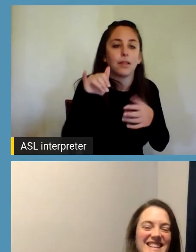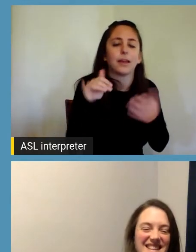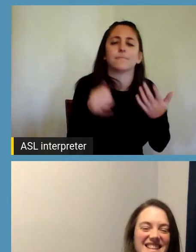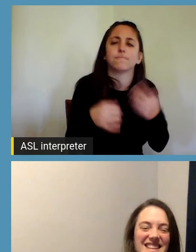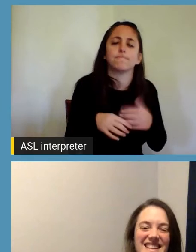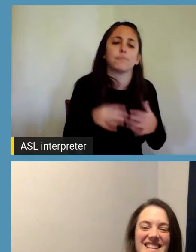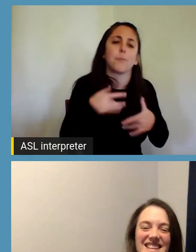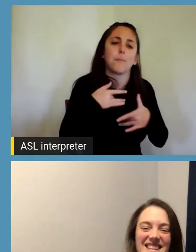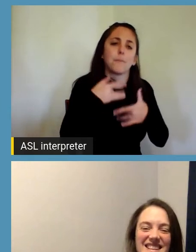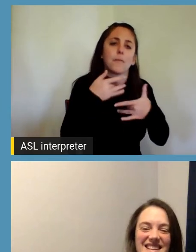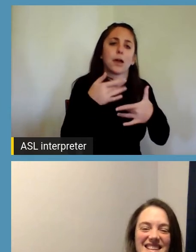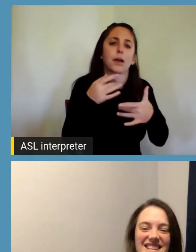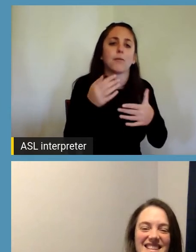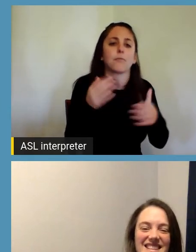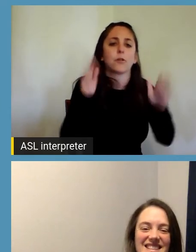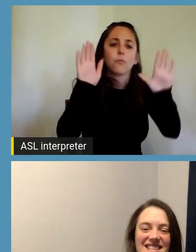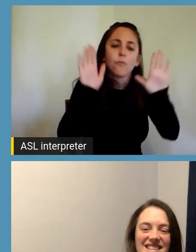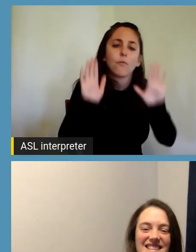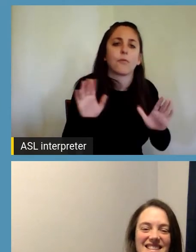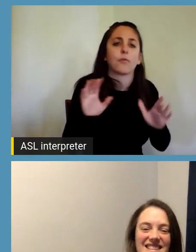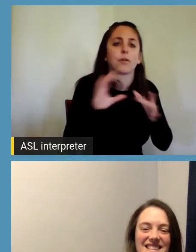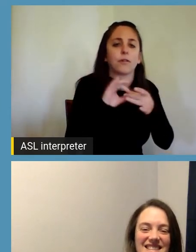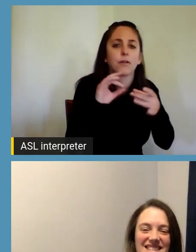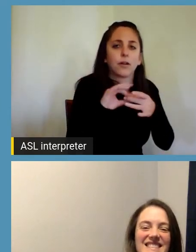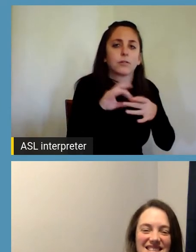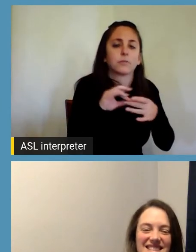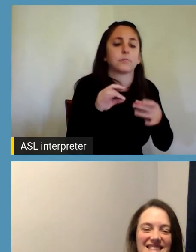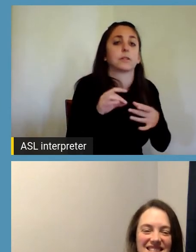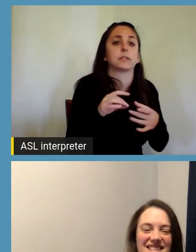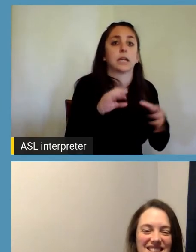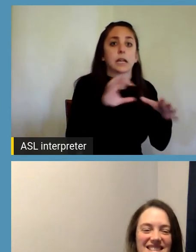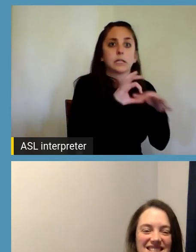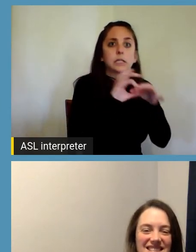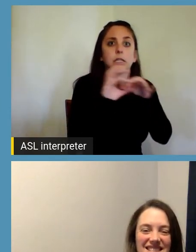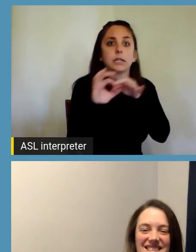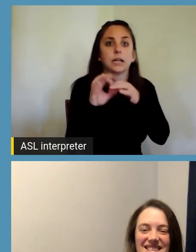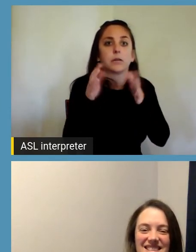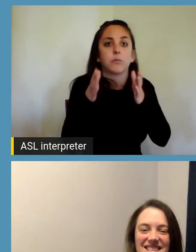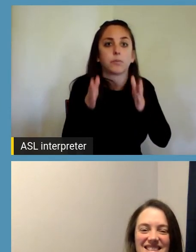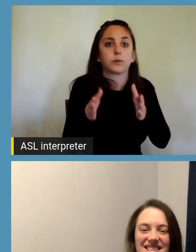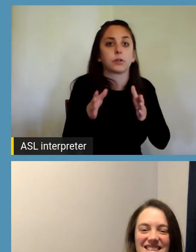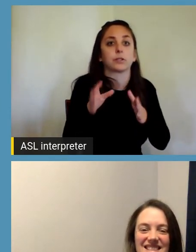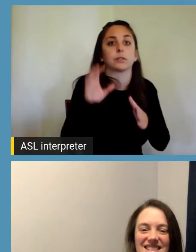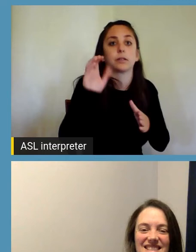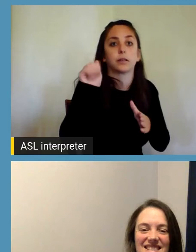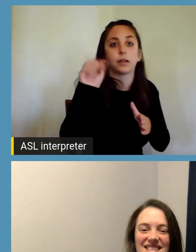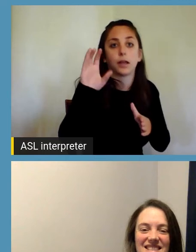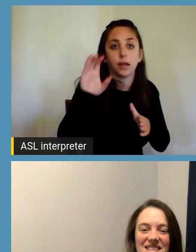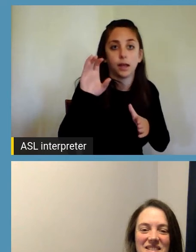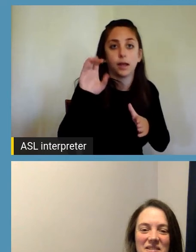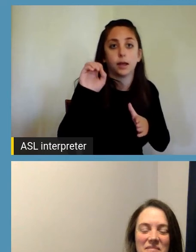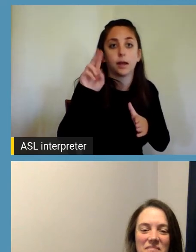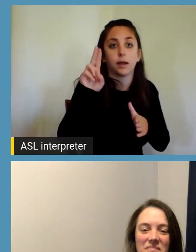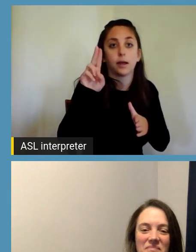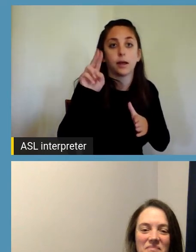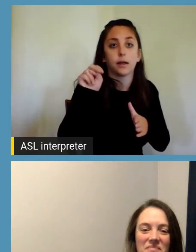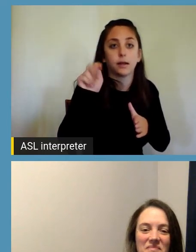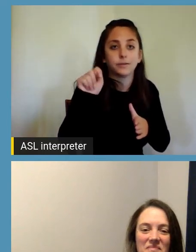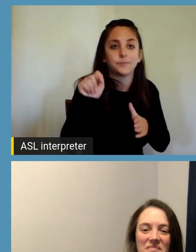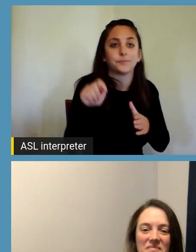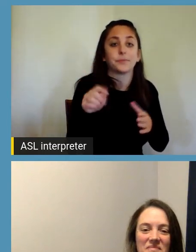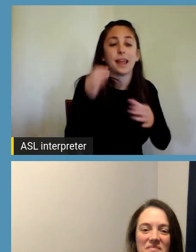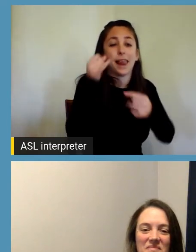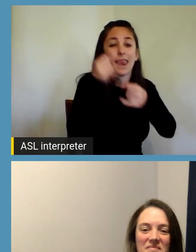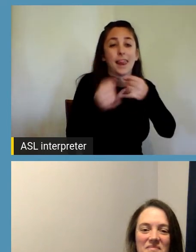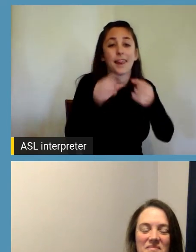And it puts the person behind the account, right? All right. So last question here, and then we'll do some